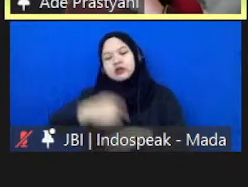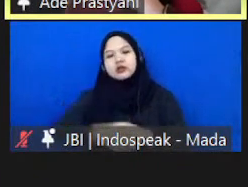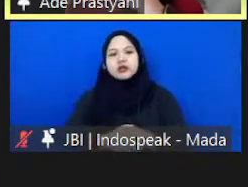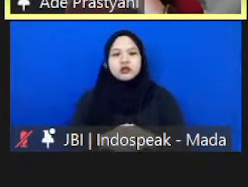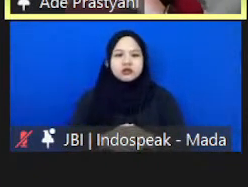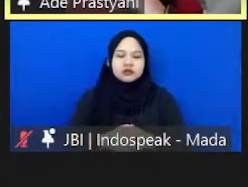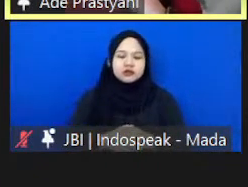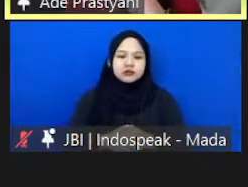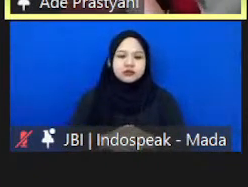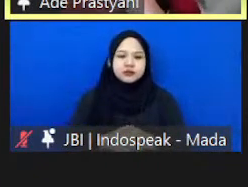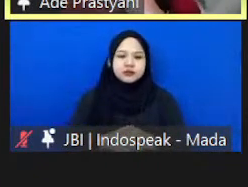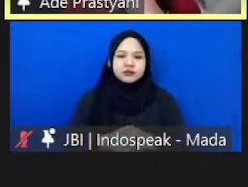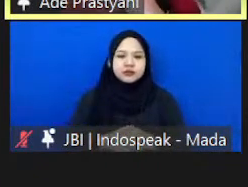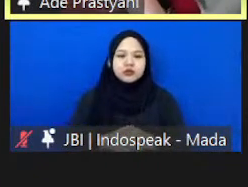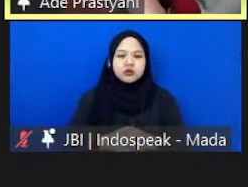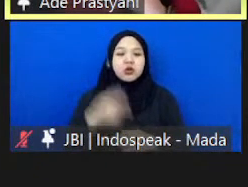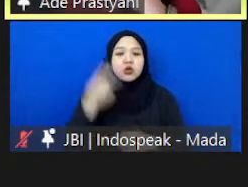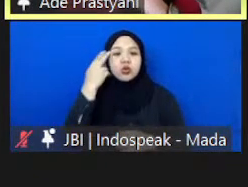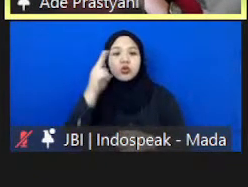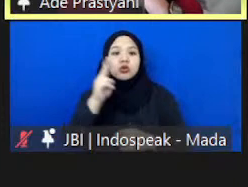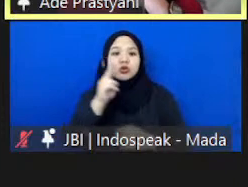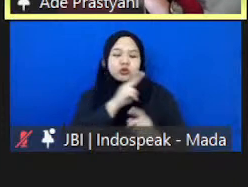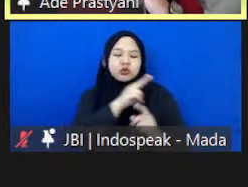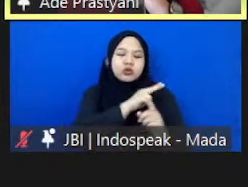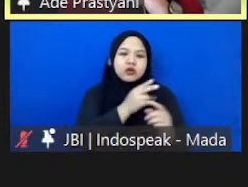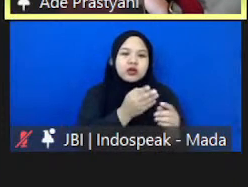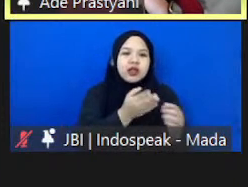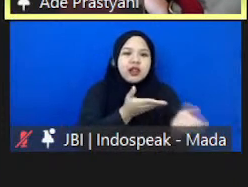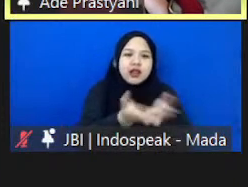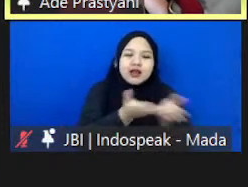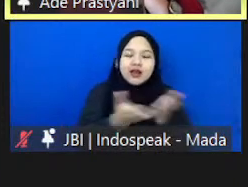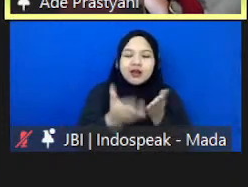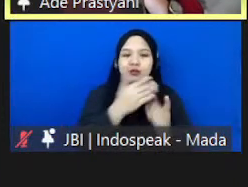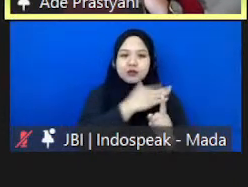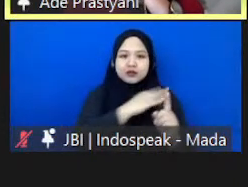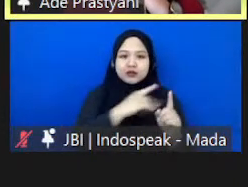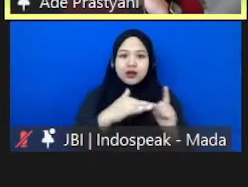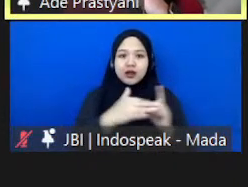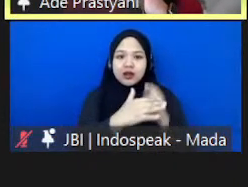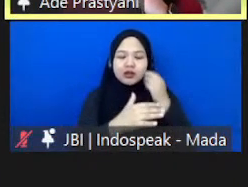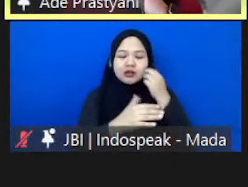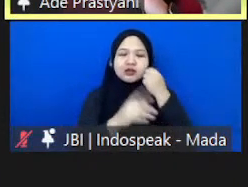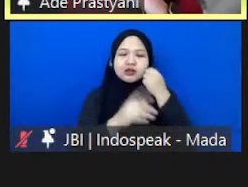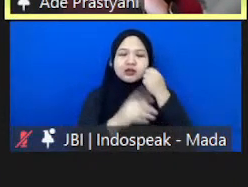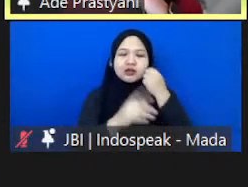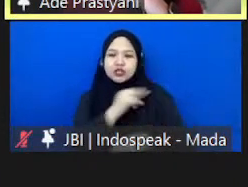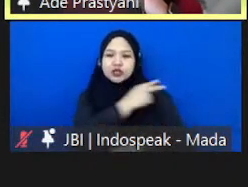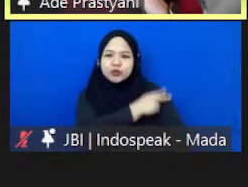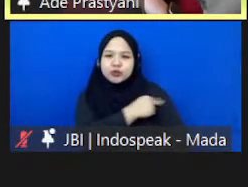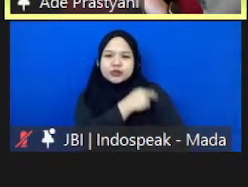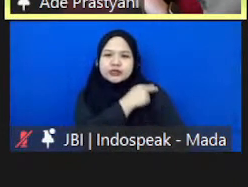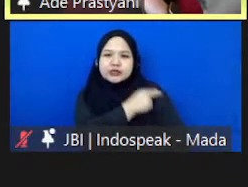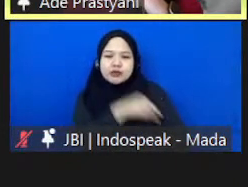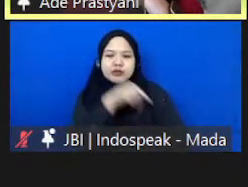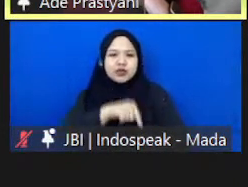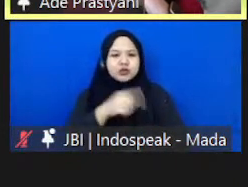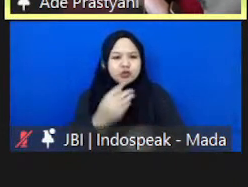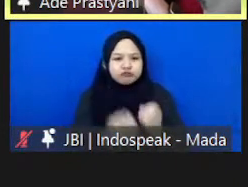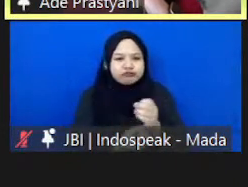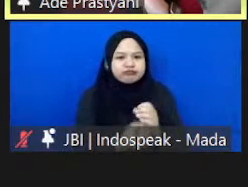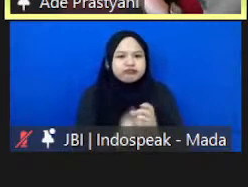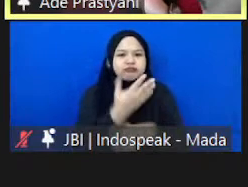care. Formal community-based mental health care that is run by Puskesmas is reportedly improving vastly.